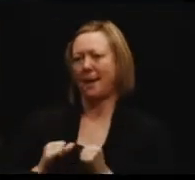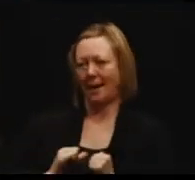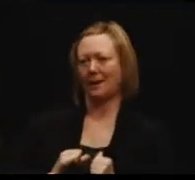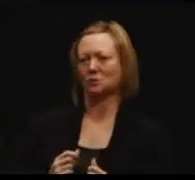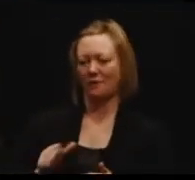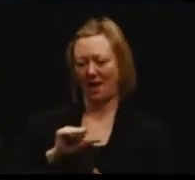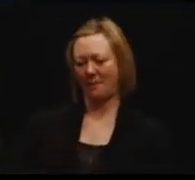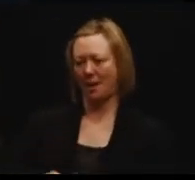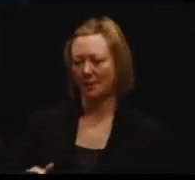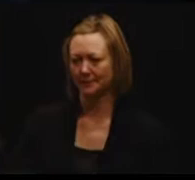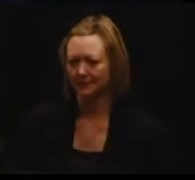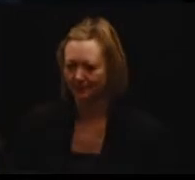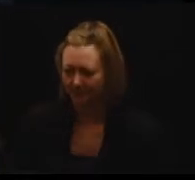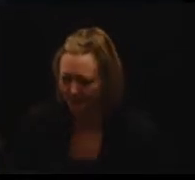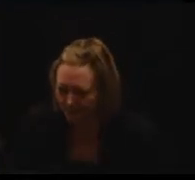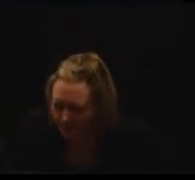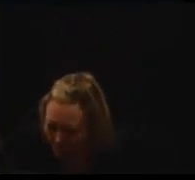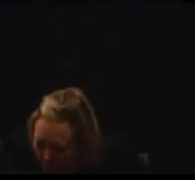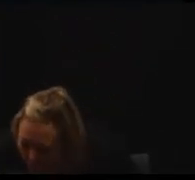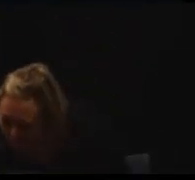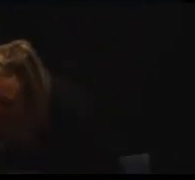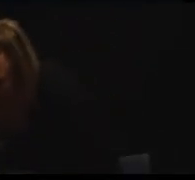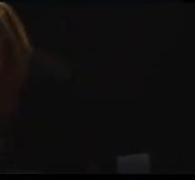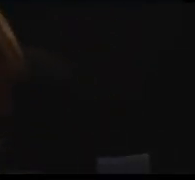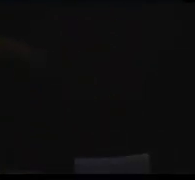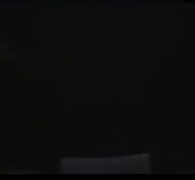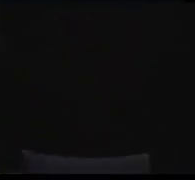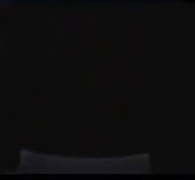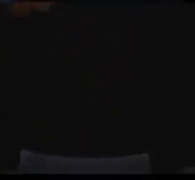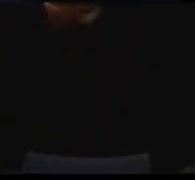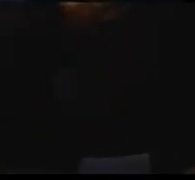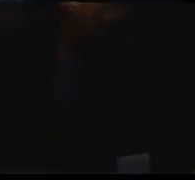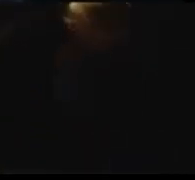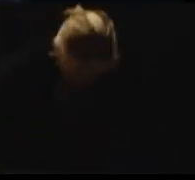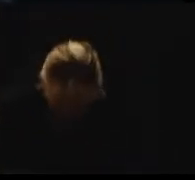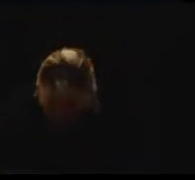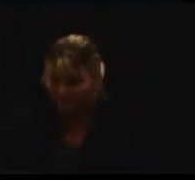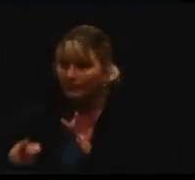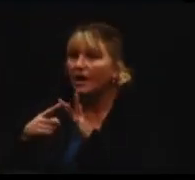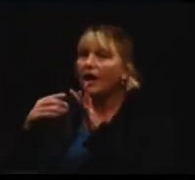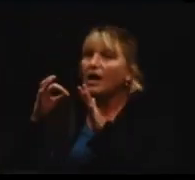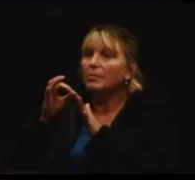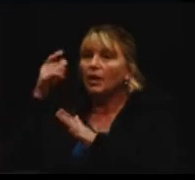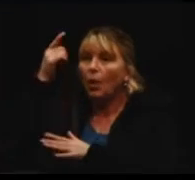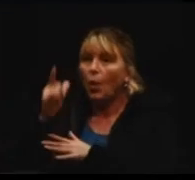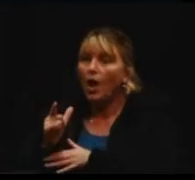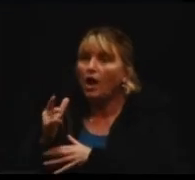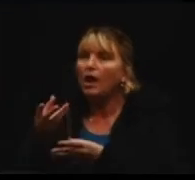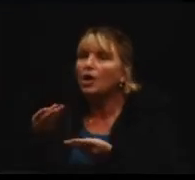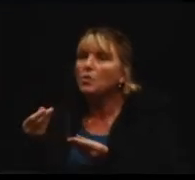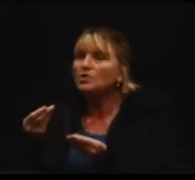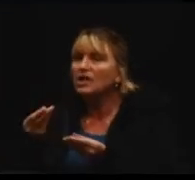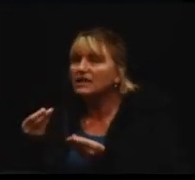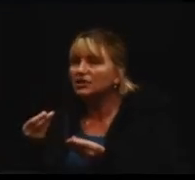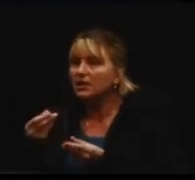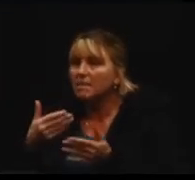now let's turn to Rod Macfarlane, who is a lawyer. He's an IP lawyer, commercialisation manager in the past, but he's